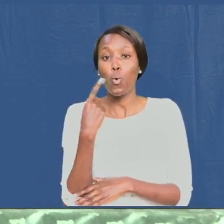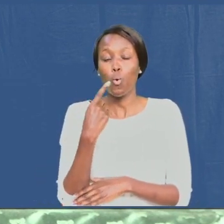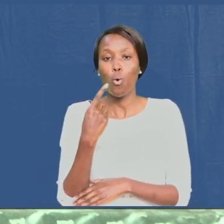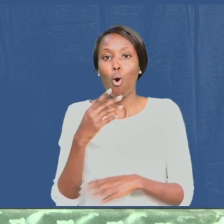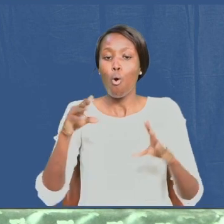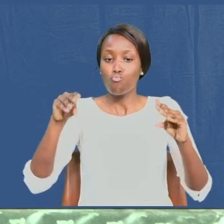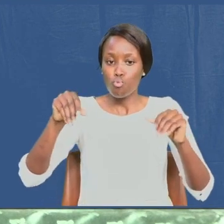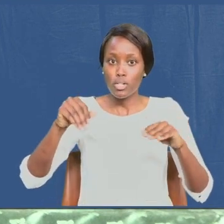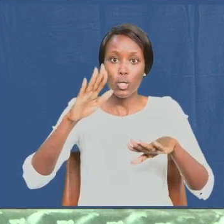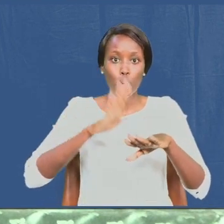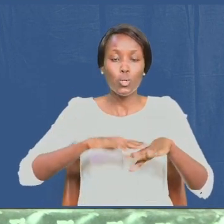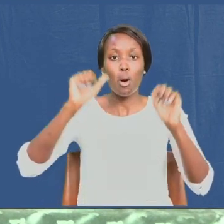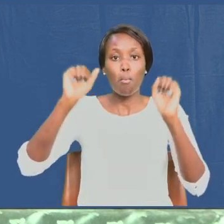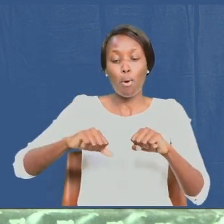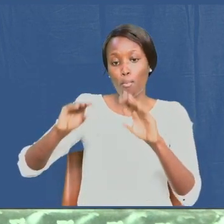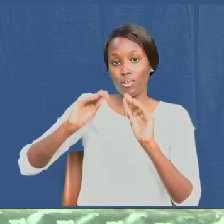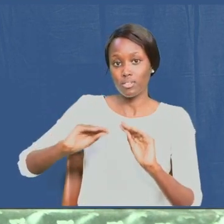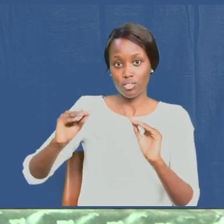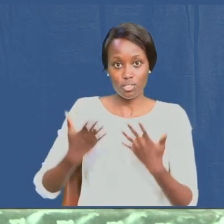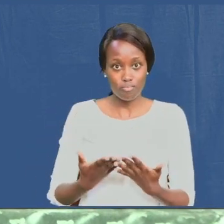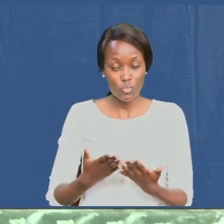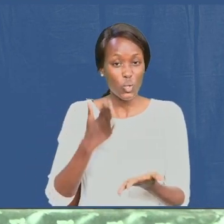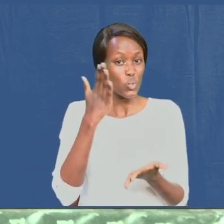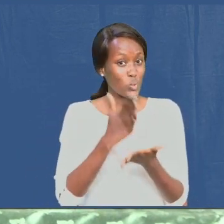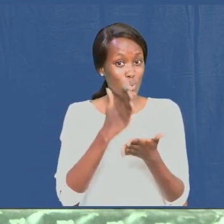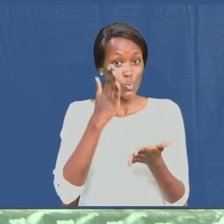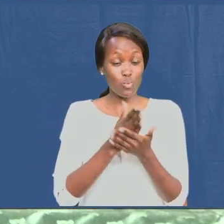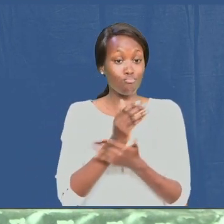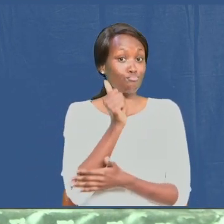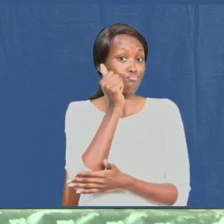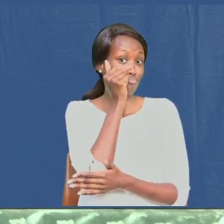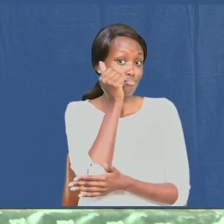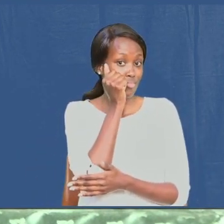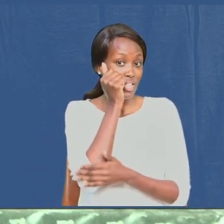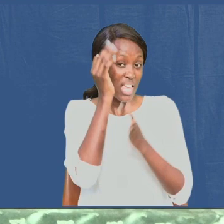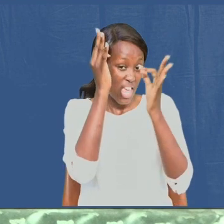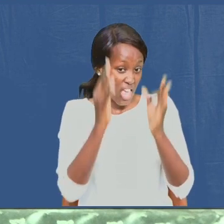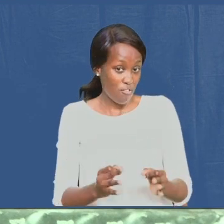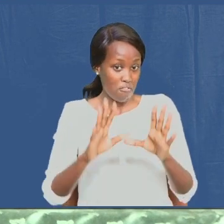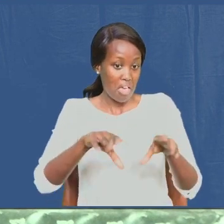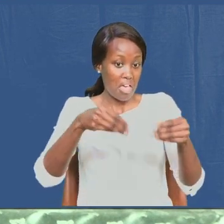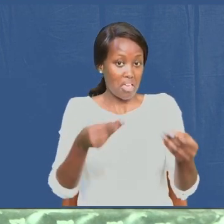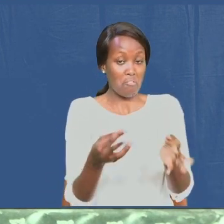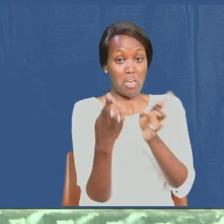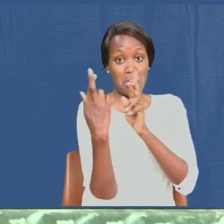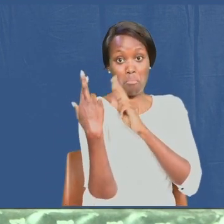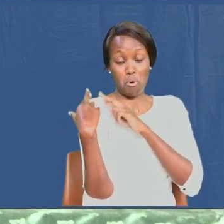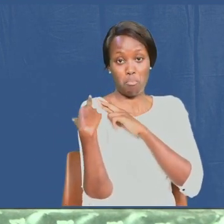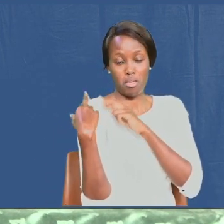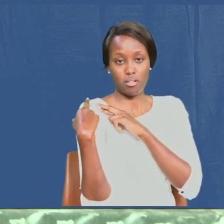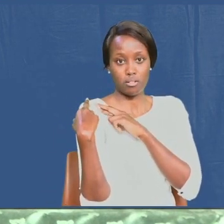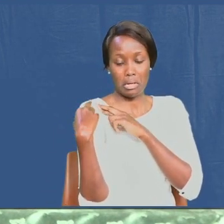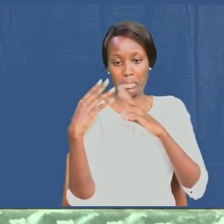qualified should teach. It will be a disaster if we entrust those who impart knowledge to the